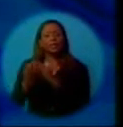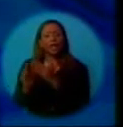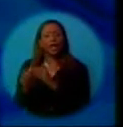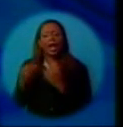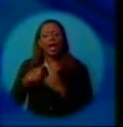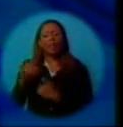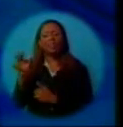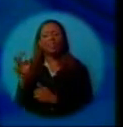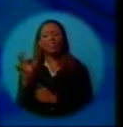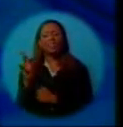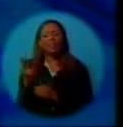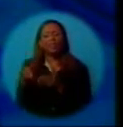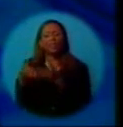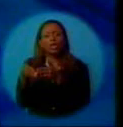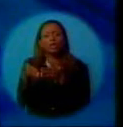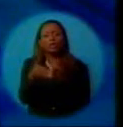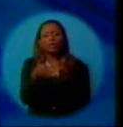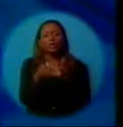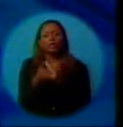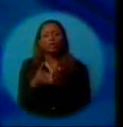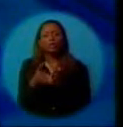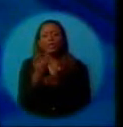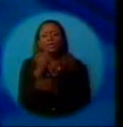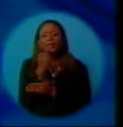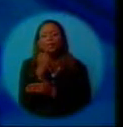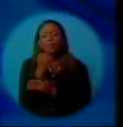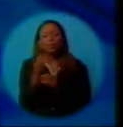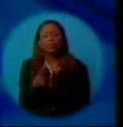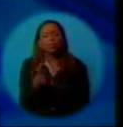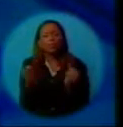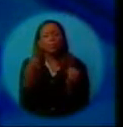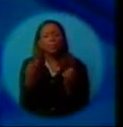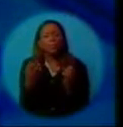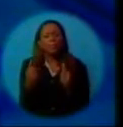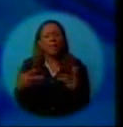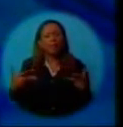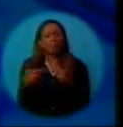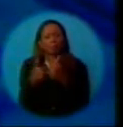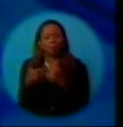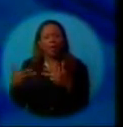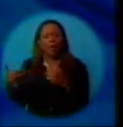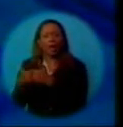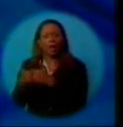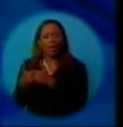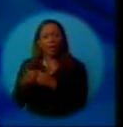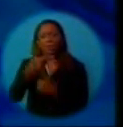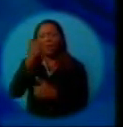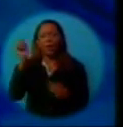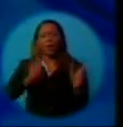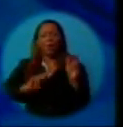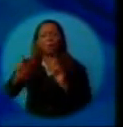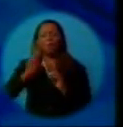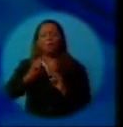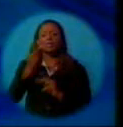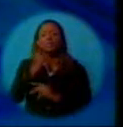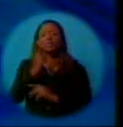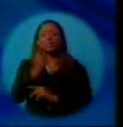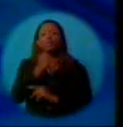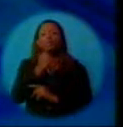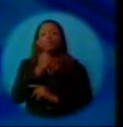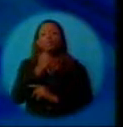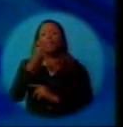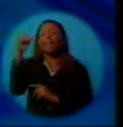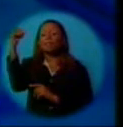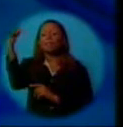are 37 junctions alone. He tells CBC News that too many accidents are occurring at these junctions because motorists are running